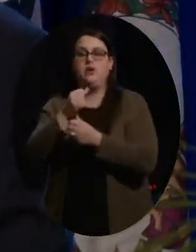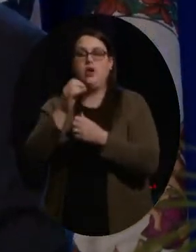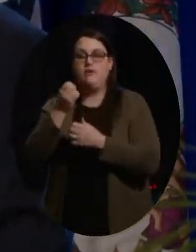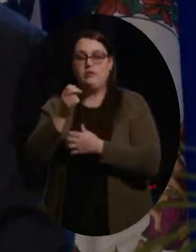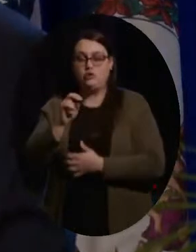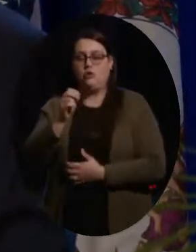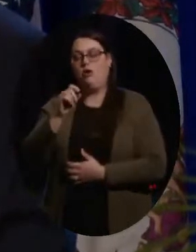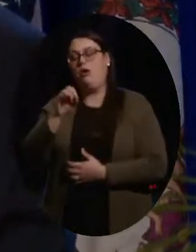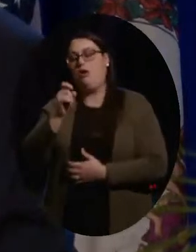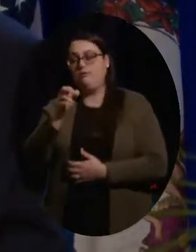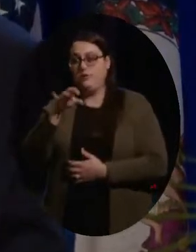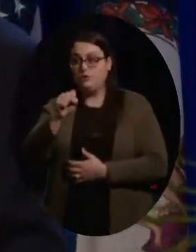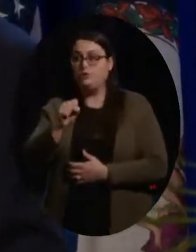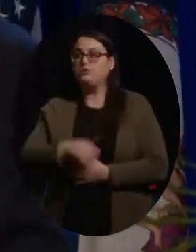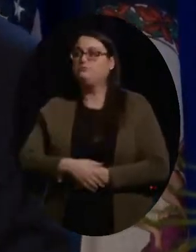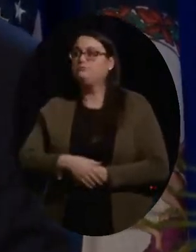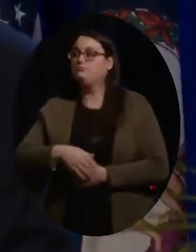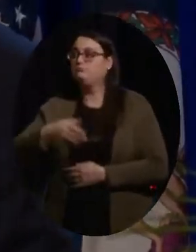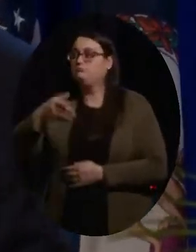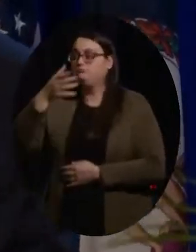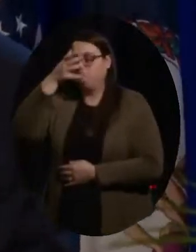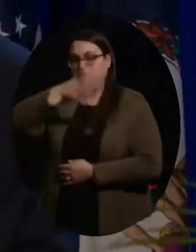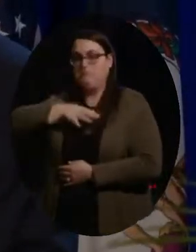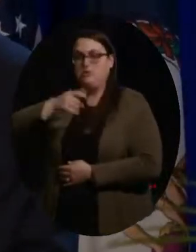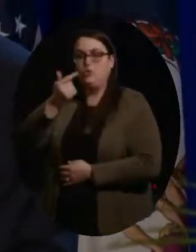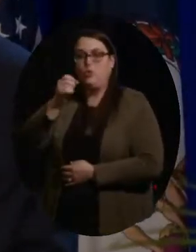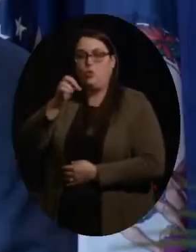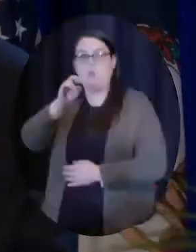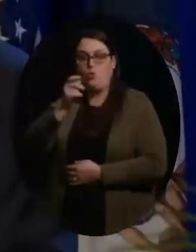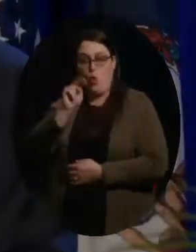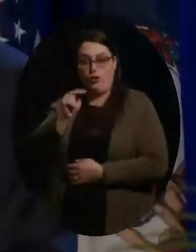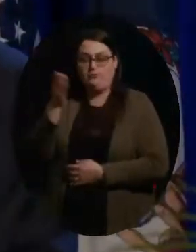Services, and if you'd stand as I call you.